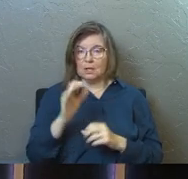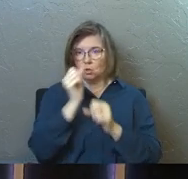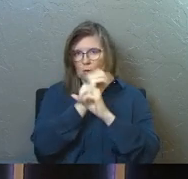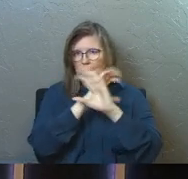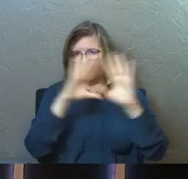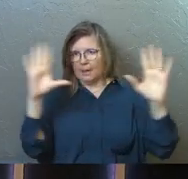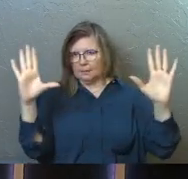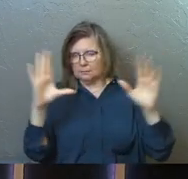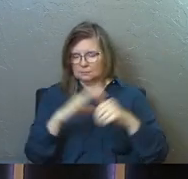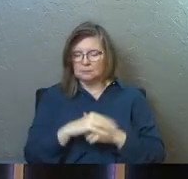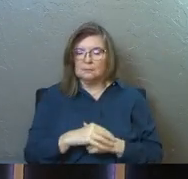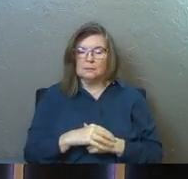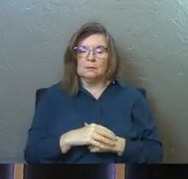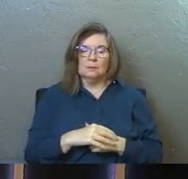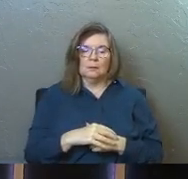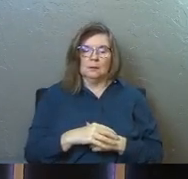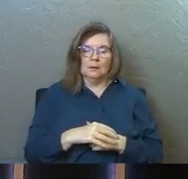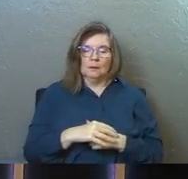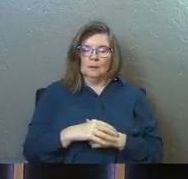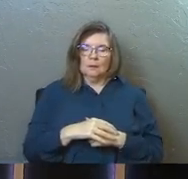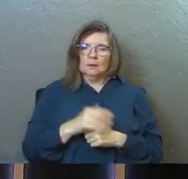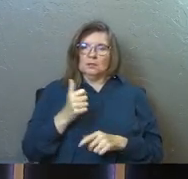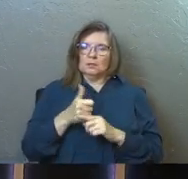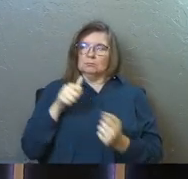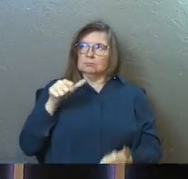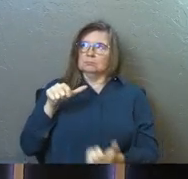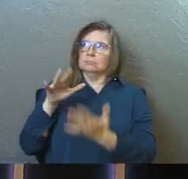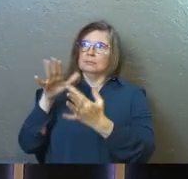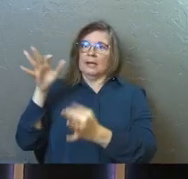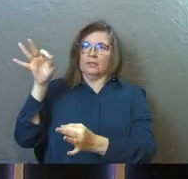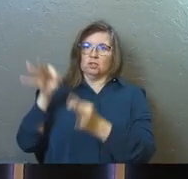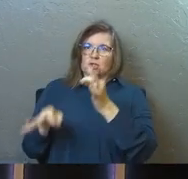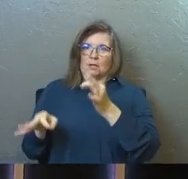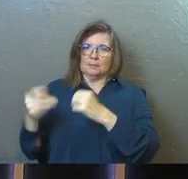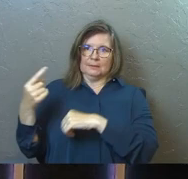In your mind's eye, in your imagination, put yourself at the judgment.